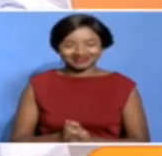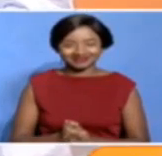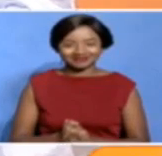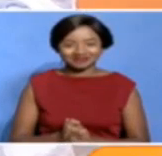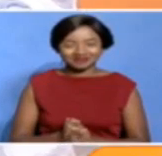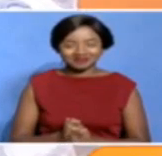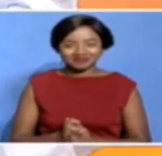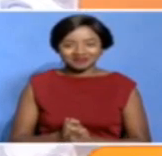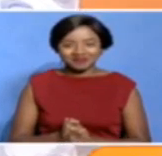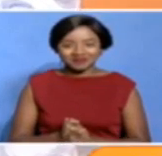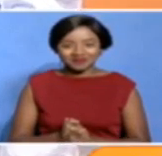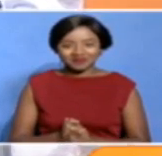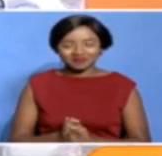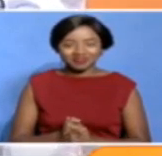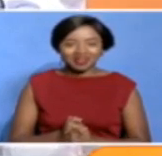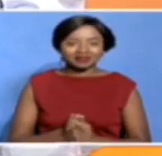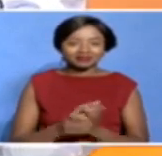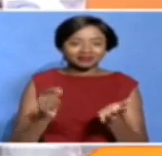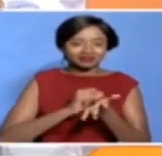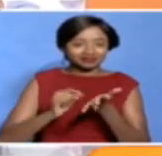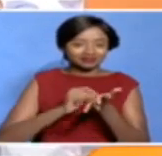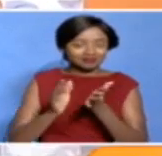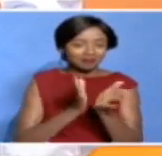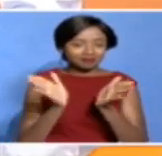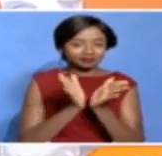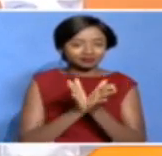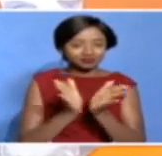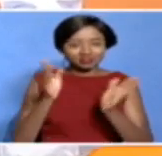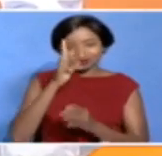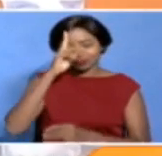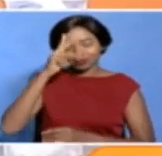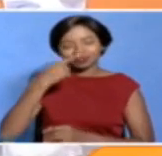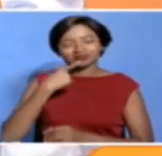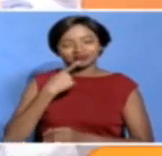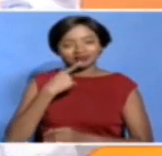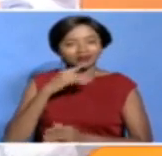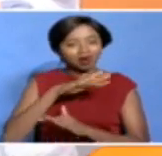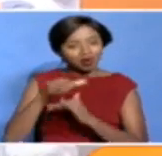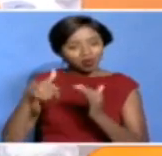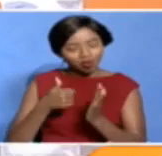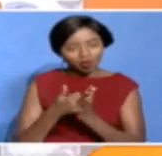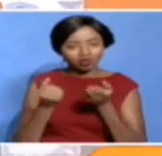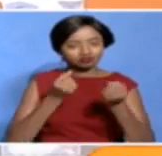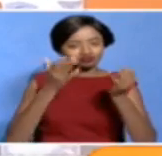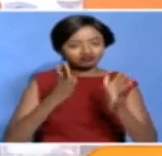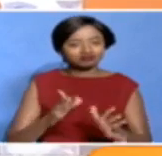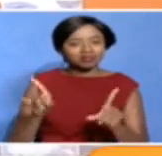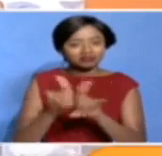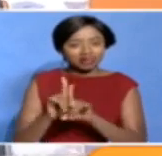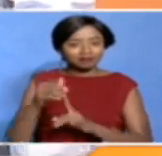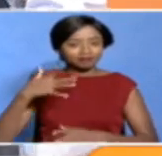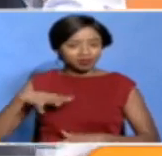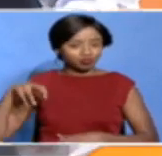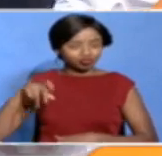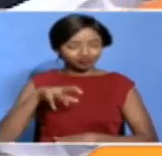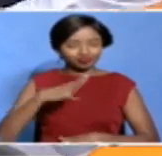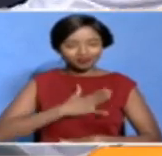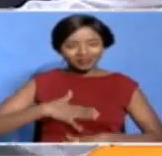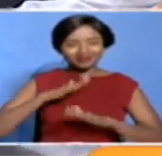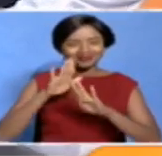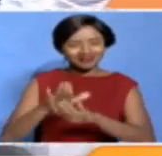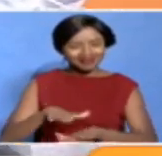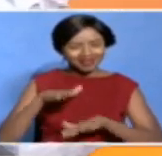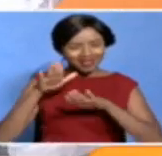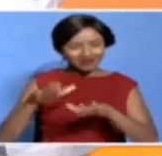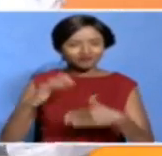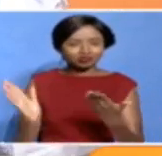Inspector General of Police Joseph Boynet has urged motorists and pedestrians to exercise caution as a way of curbing the increasing number